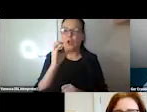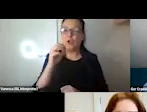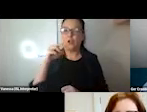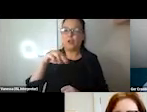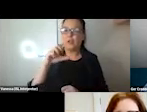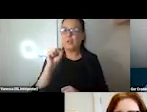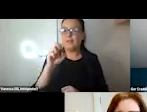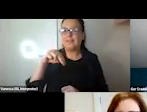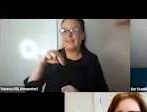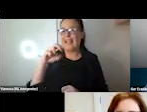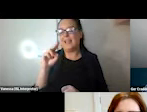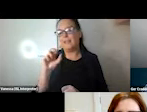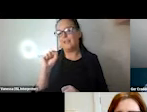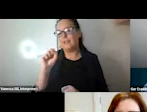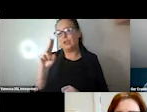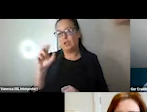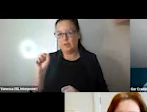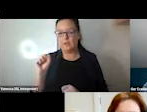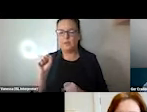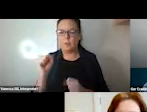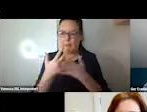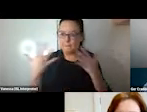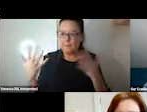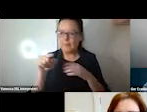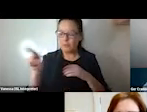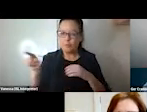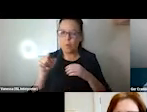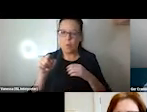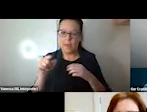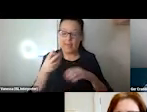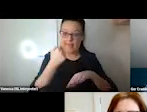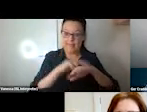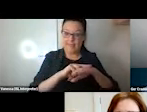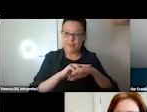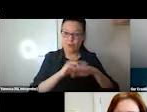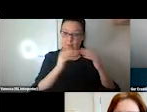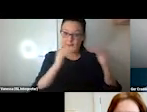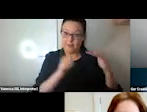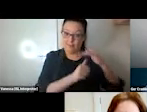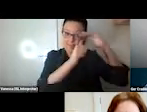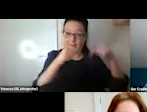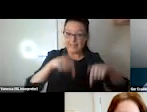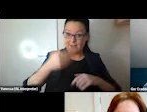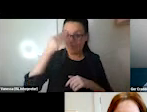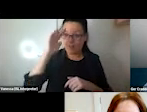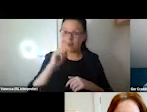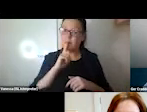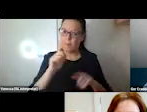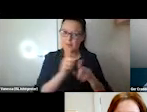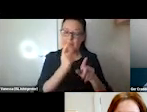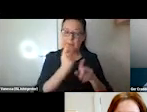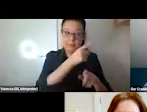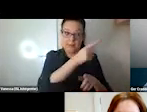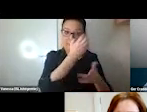a recognised body, so the National Standards Authority in Ireland, but also then the European standards bodies,